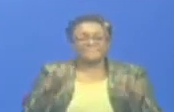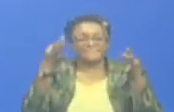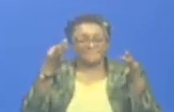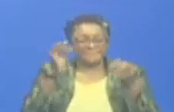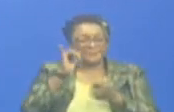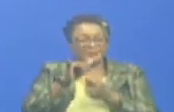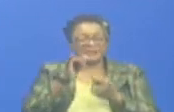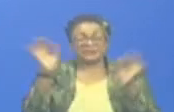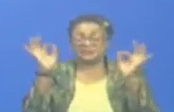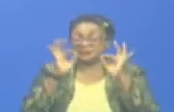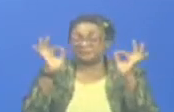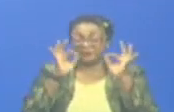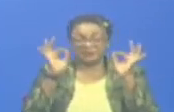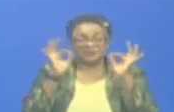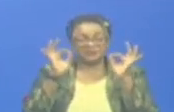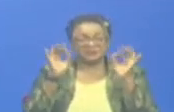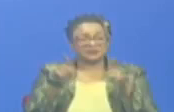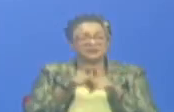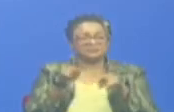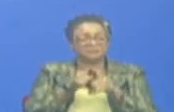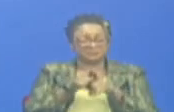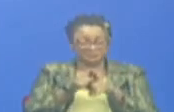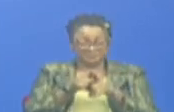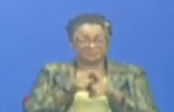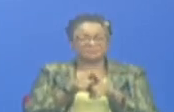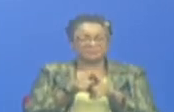a surprise and a real big breakthrough.